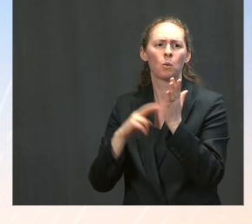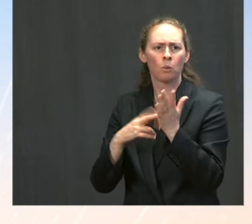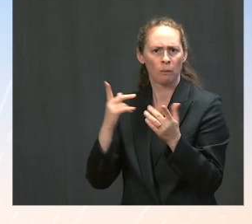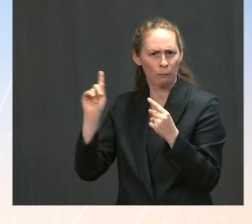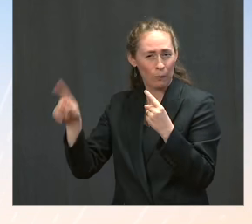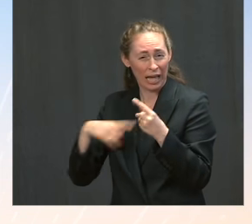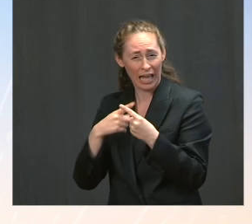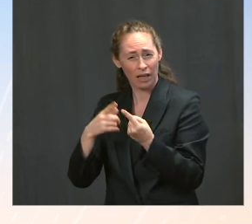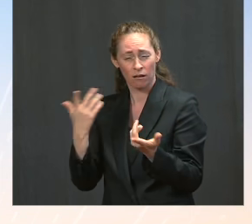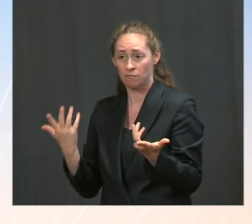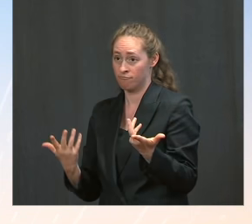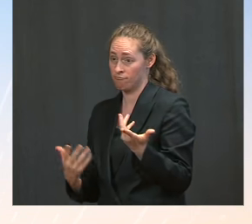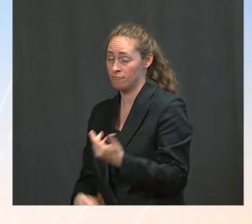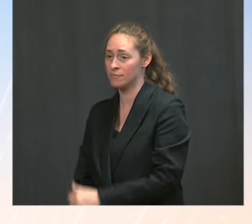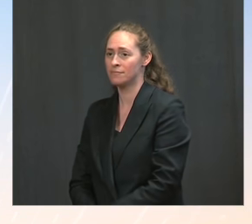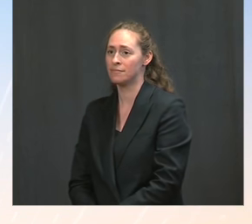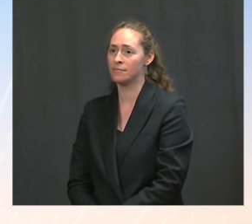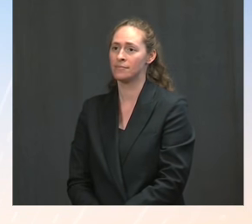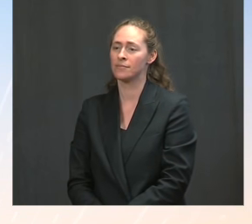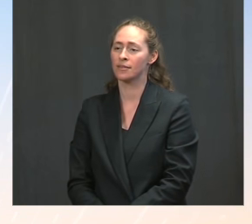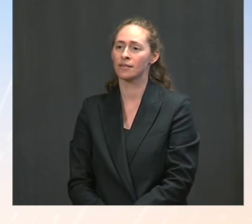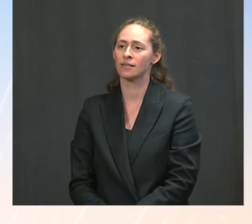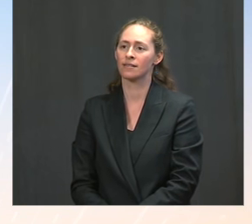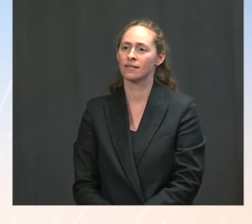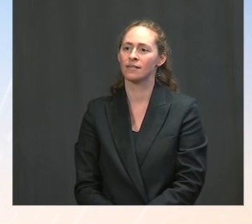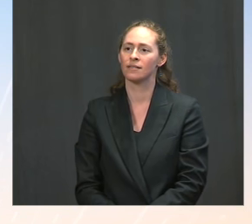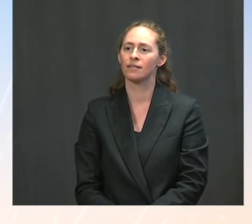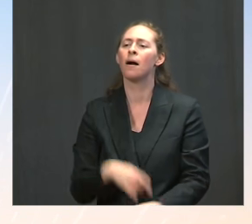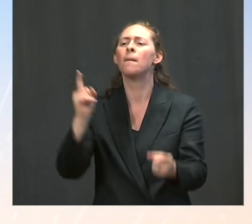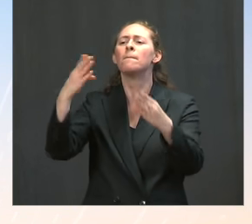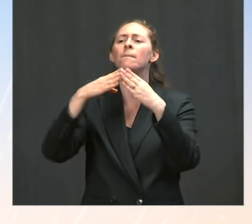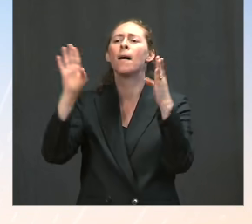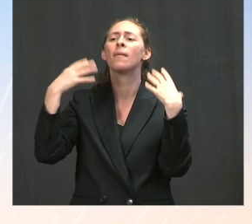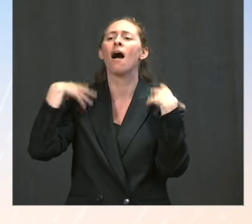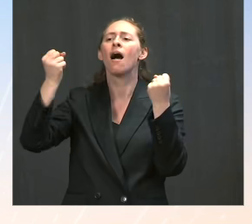health guidance and the CDC guidelines, and that's what we abide by here.